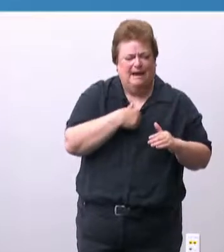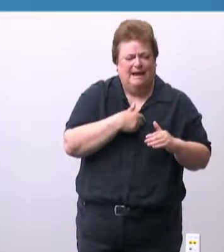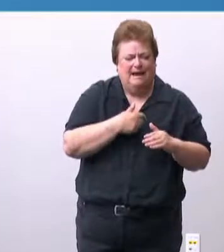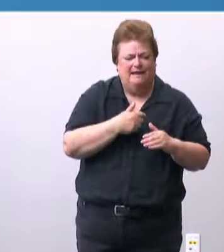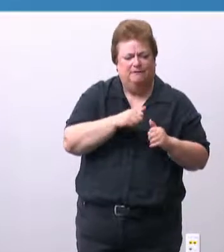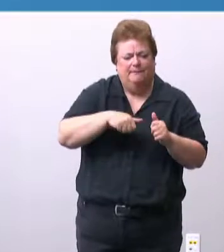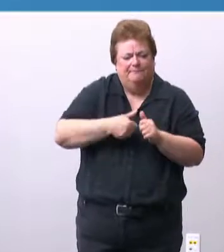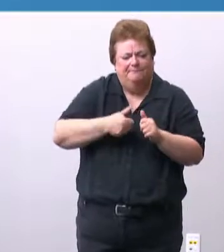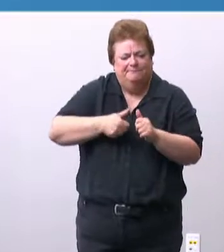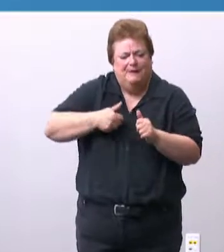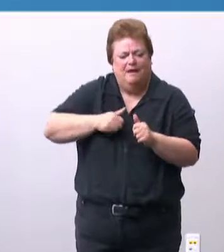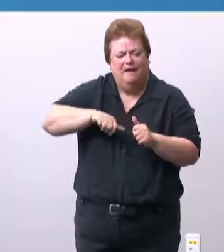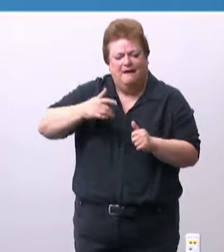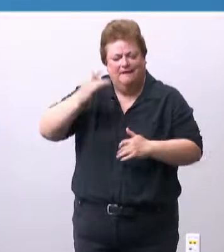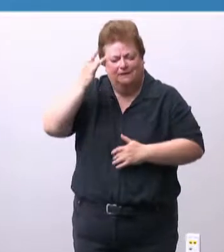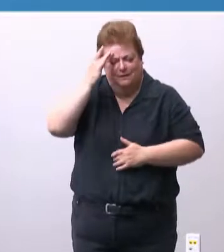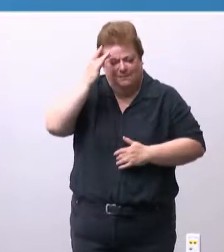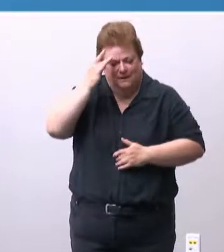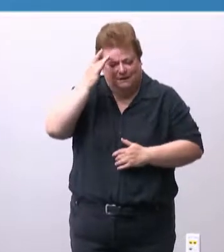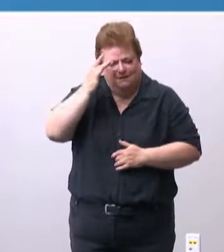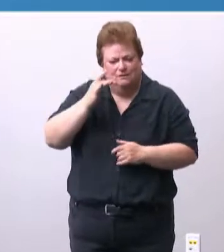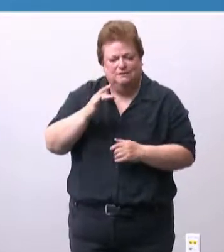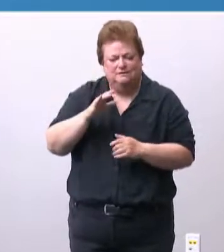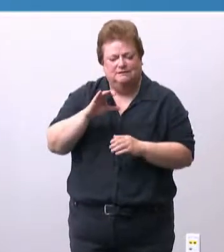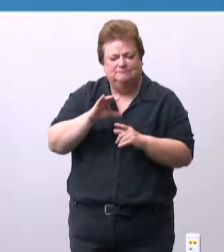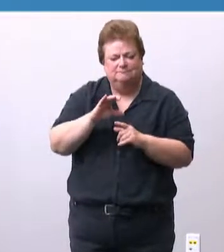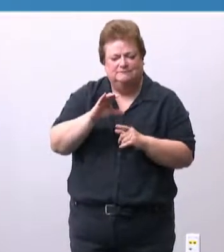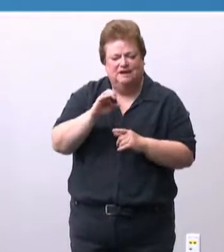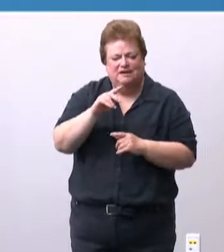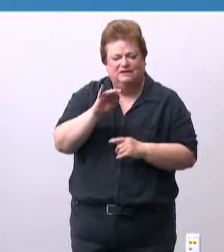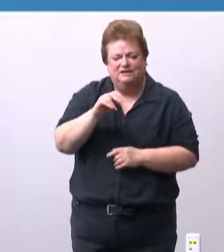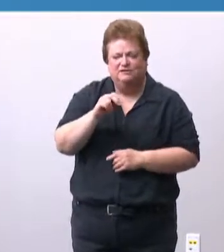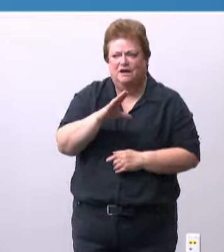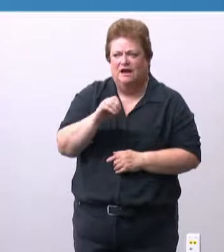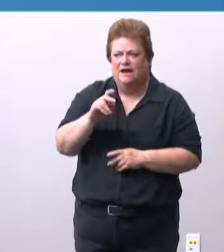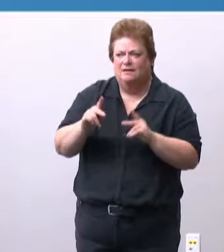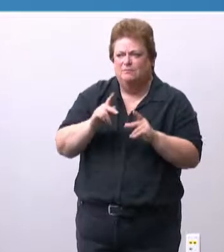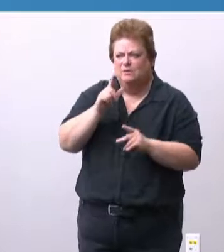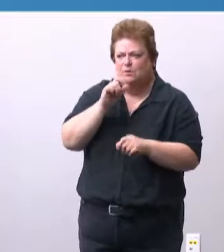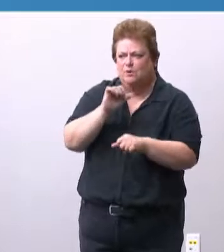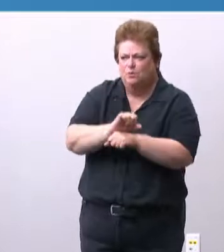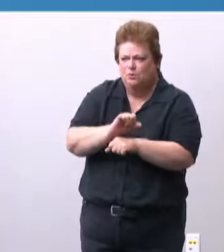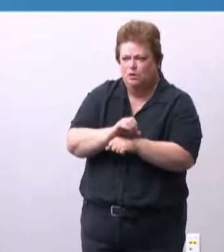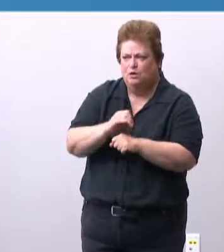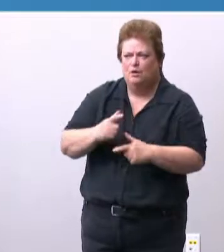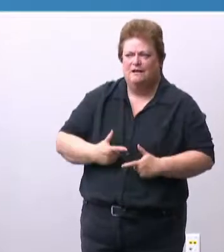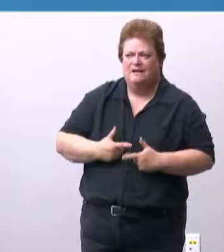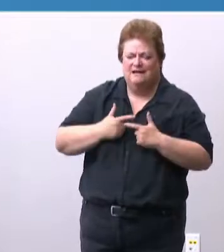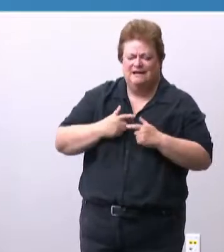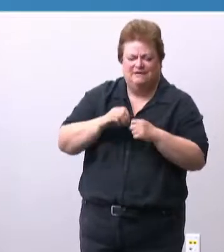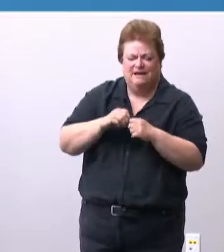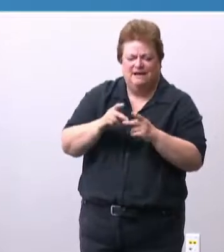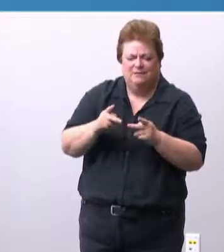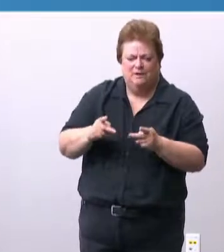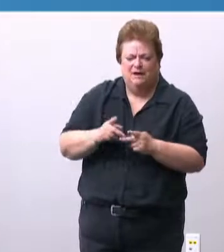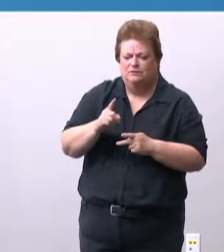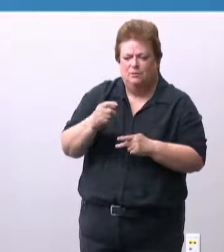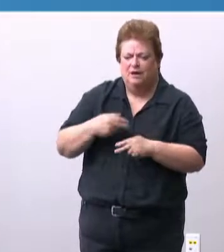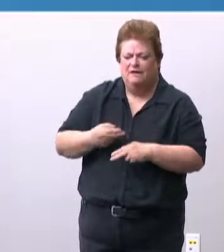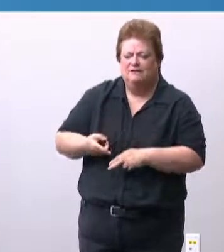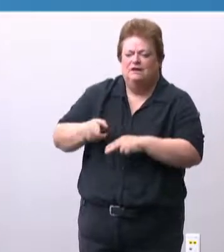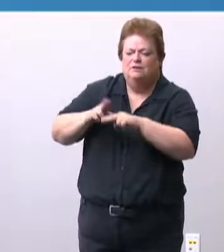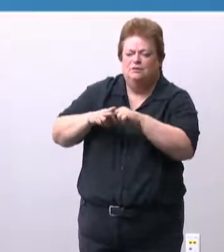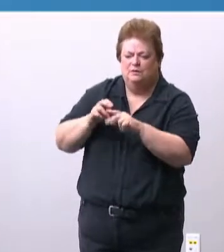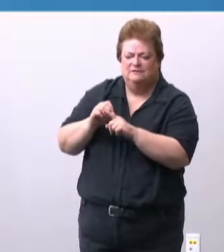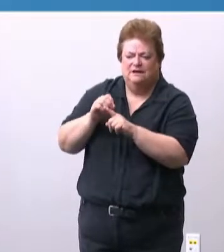risk of severe outcomes from COVID-19, and people who work or live in a setting where they have increased exposure